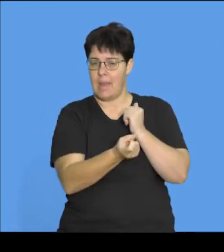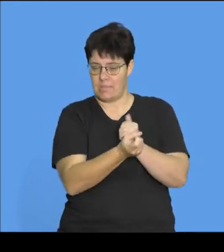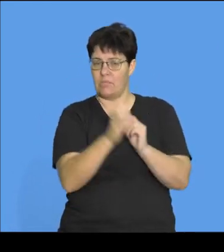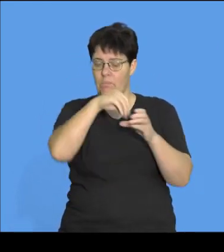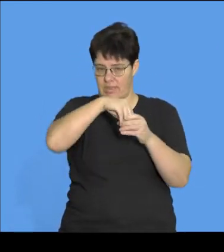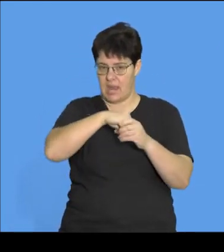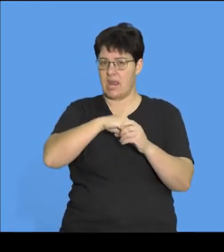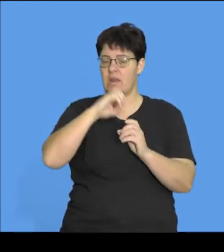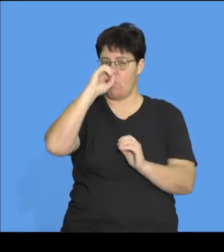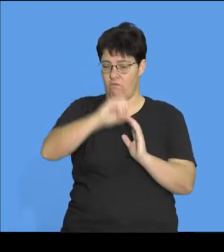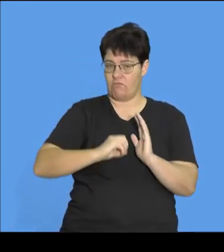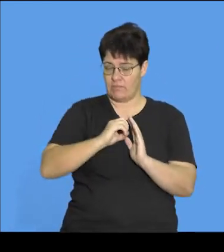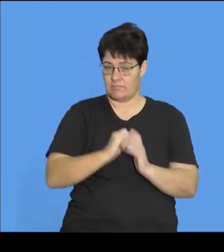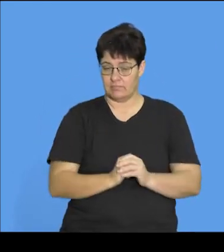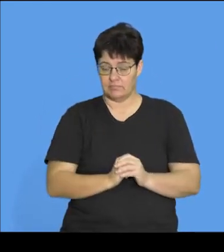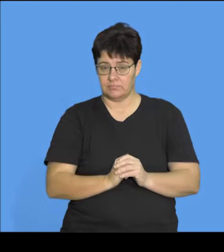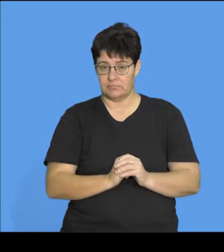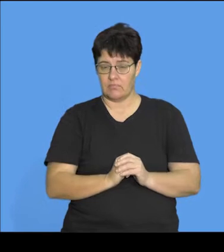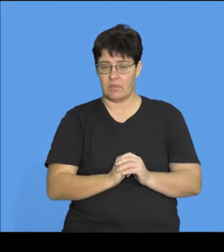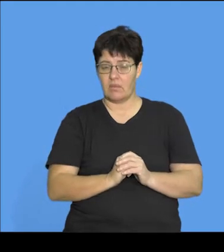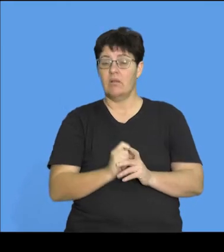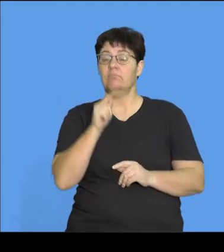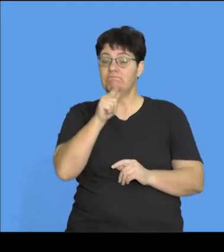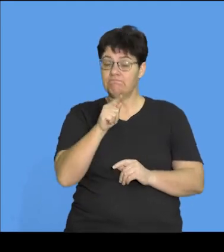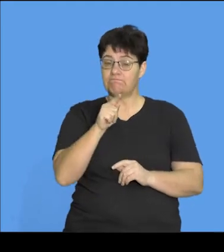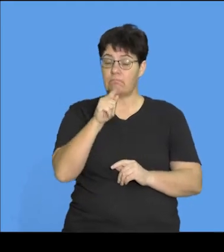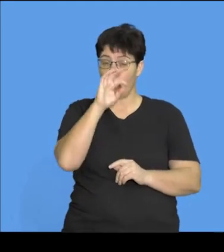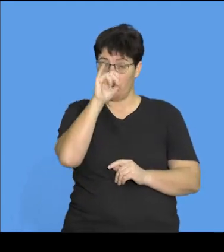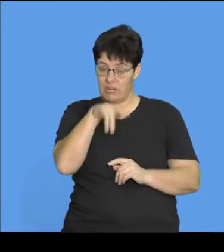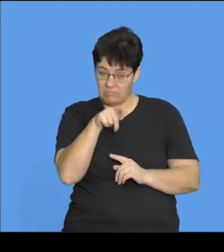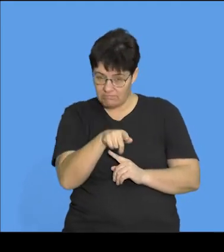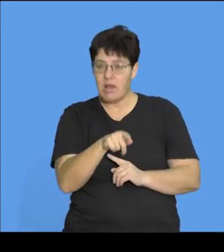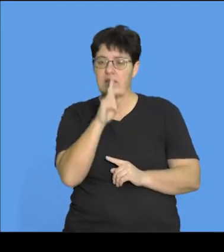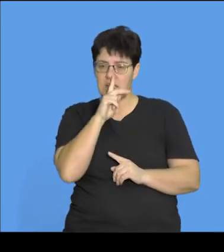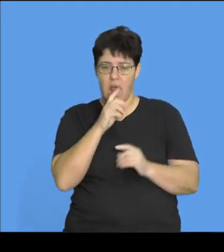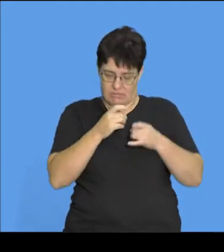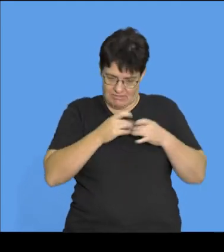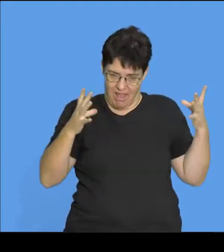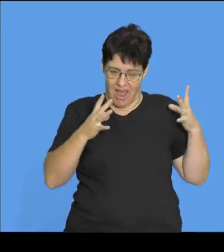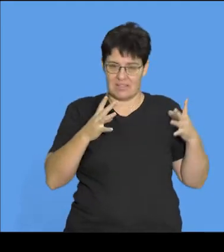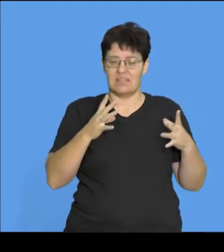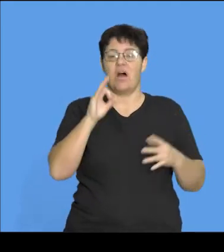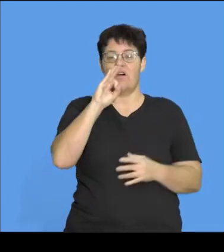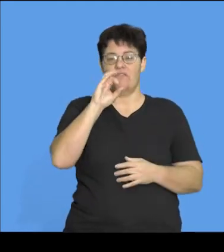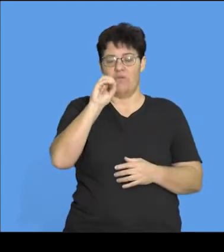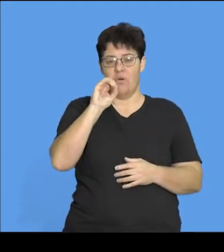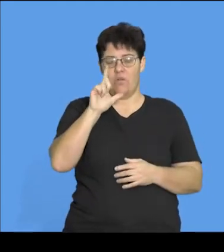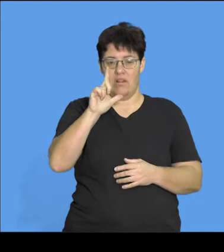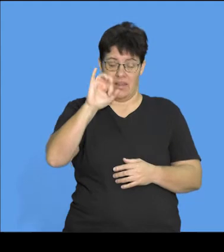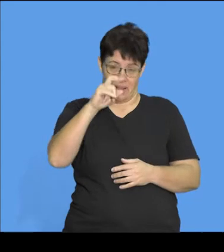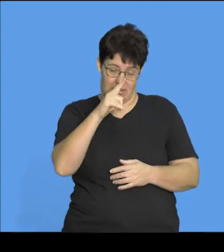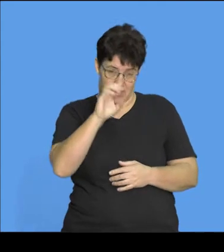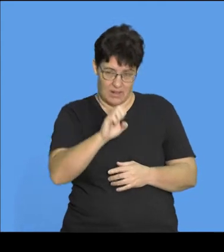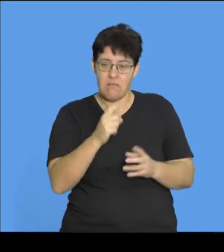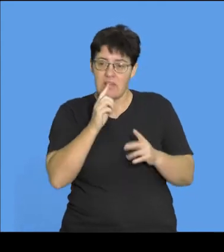Right here at the start, we see the primary follicle, which is shown to develop